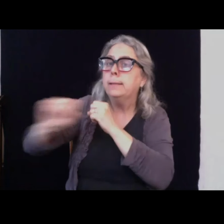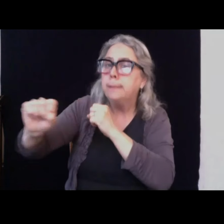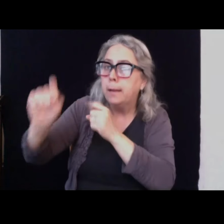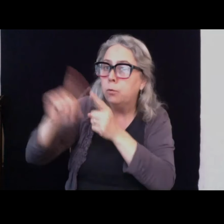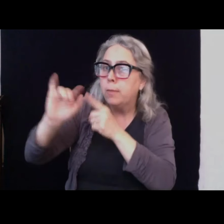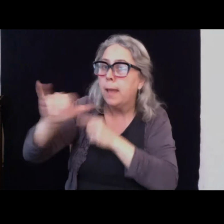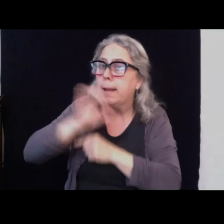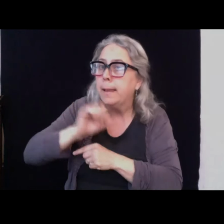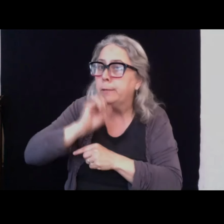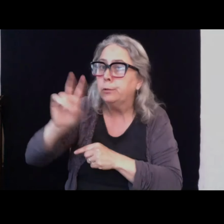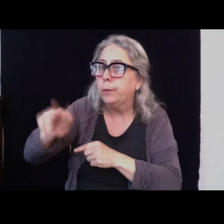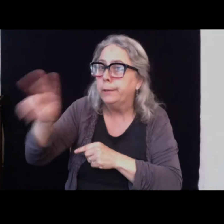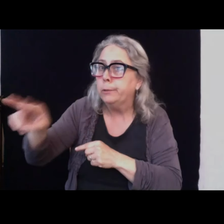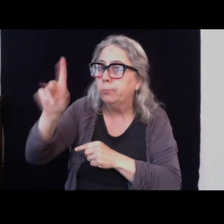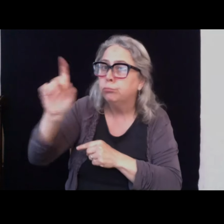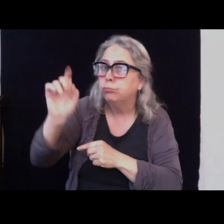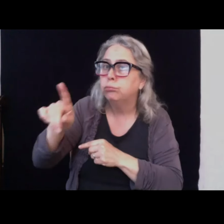age?